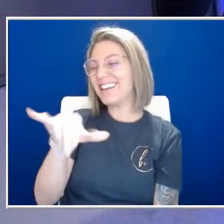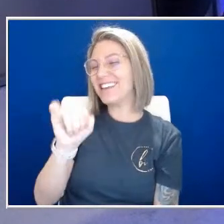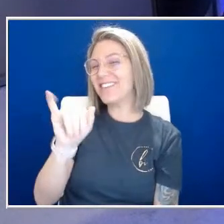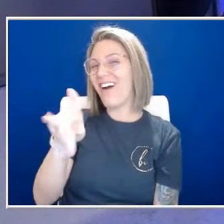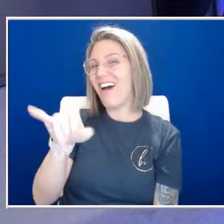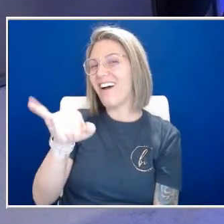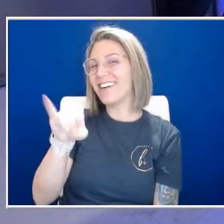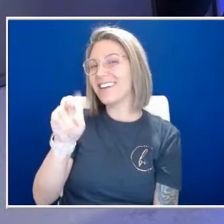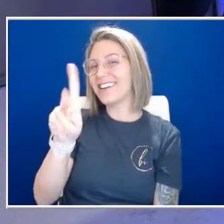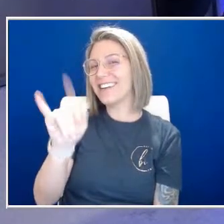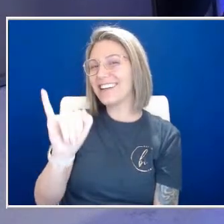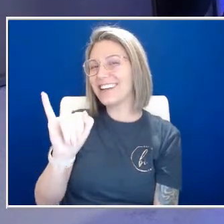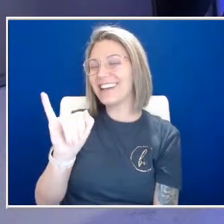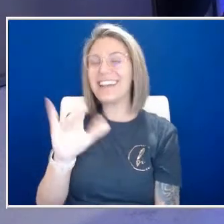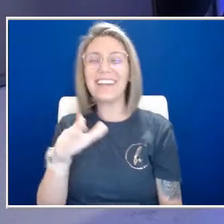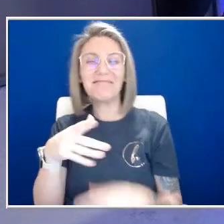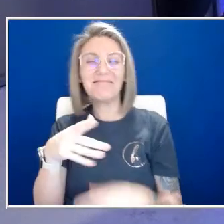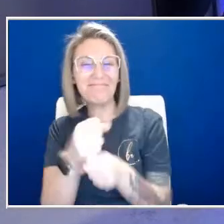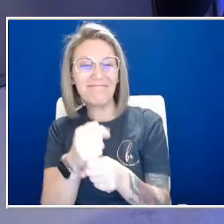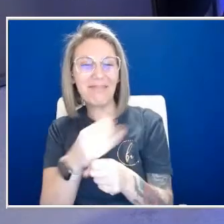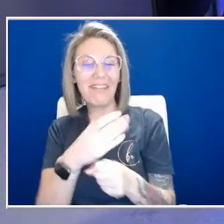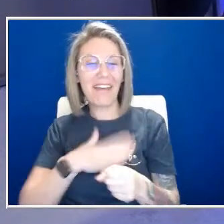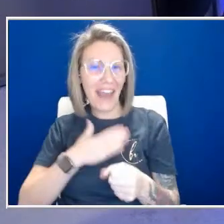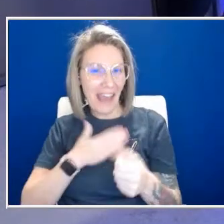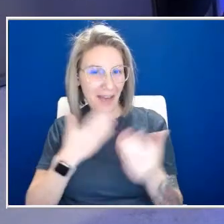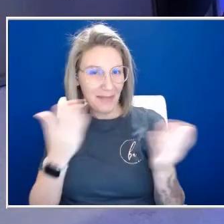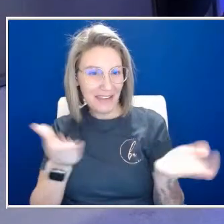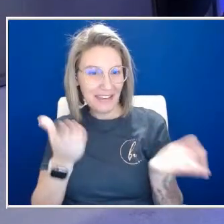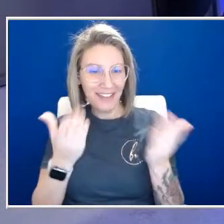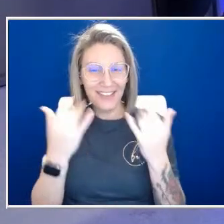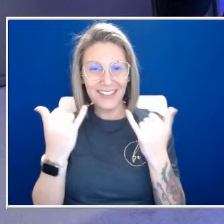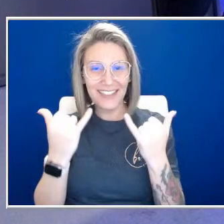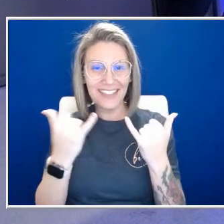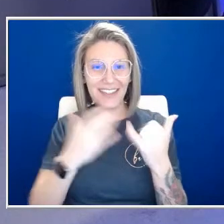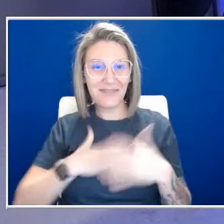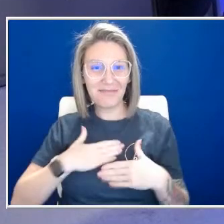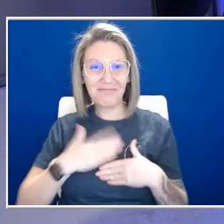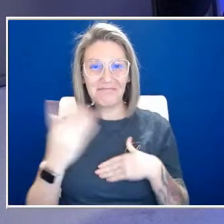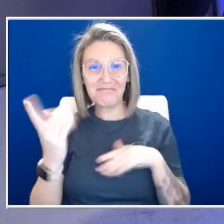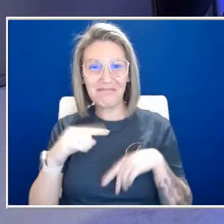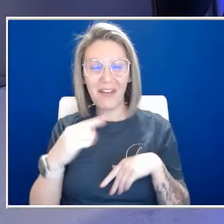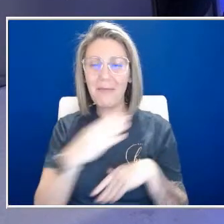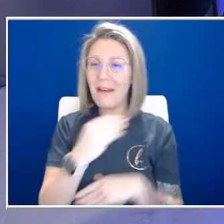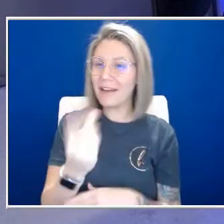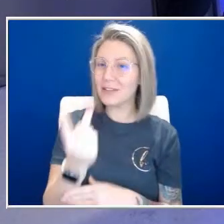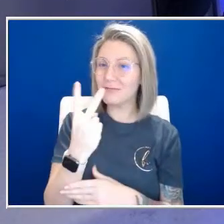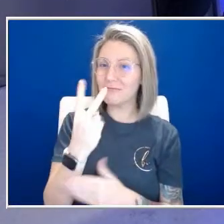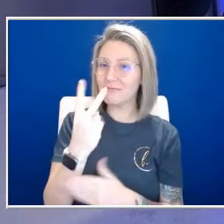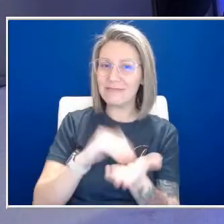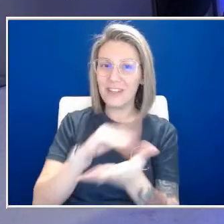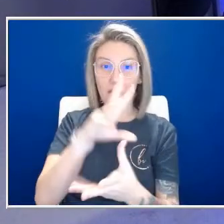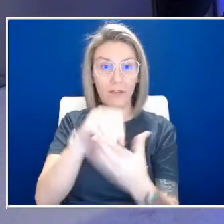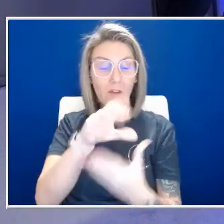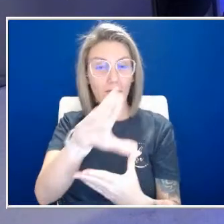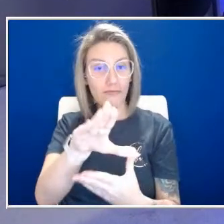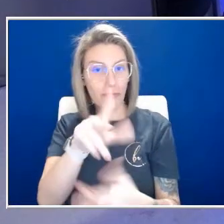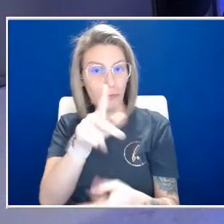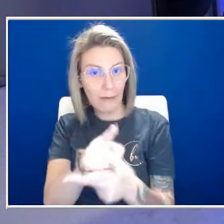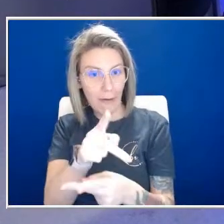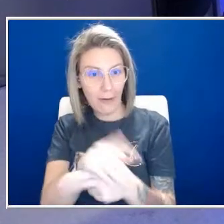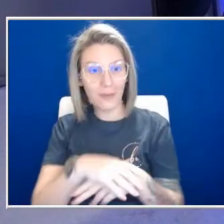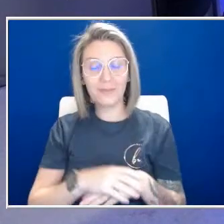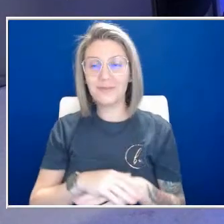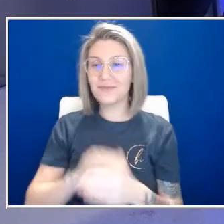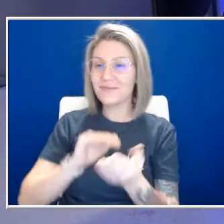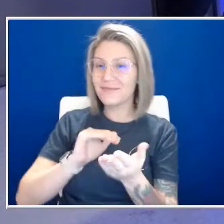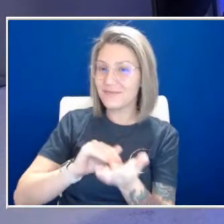So glad to have you here at the desk with us. We appreciate you coming in. We also have two of the doctors who are involved in your care, Vonnie. Yes. Dr. Kiran Kakarala